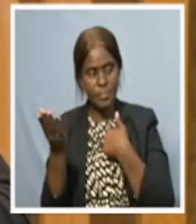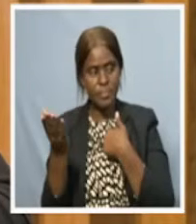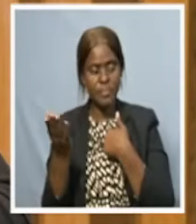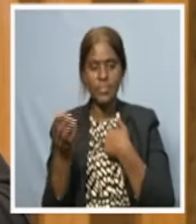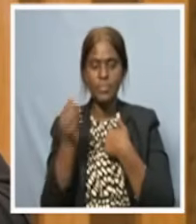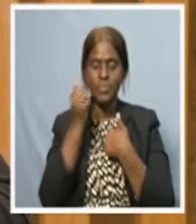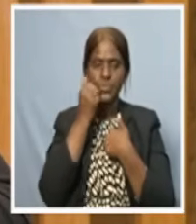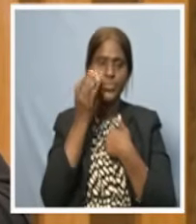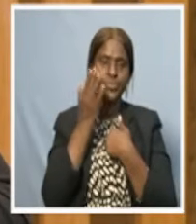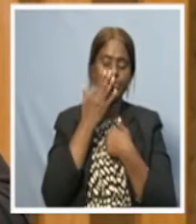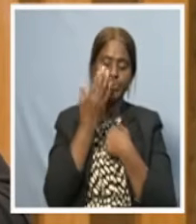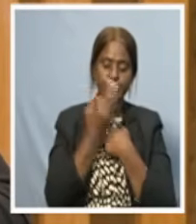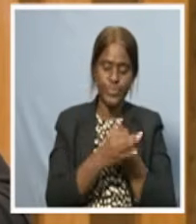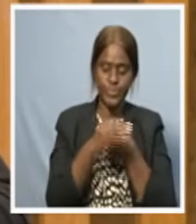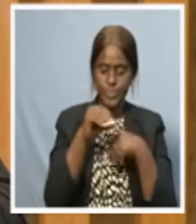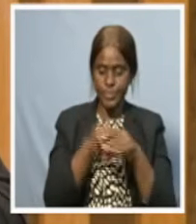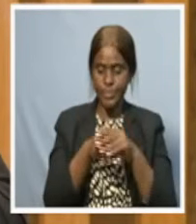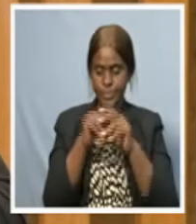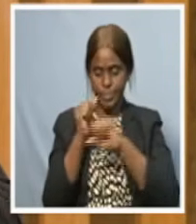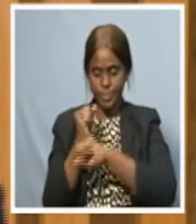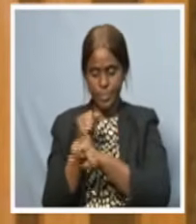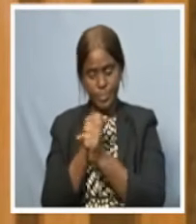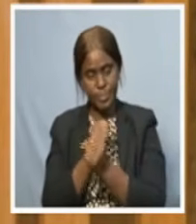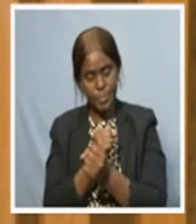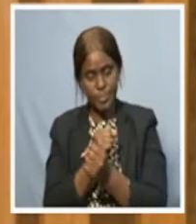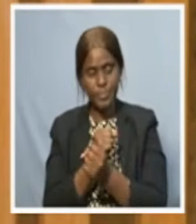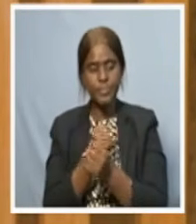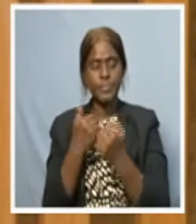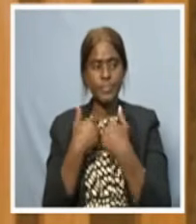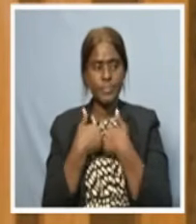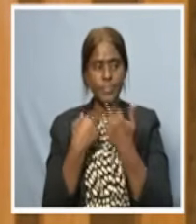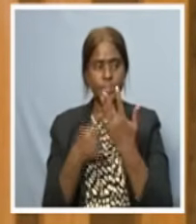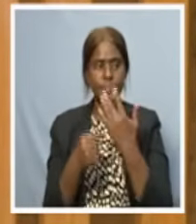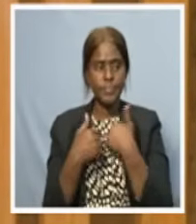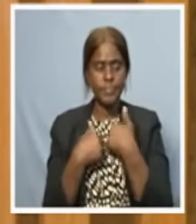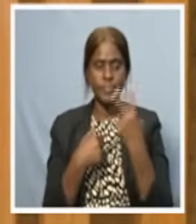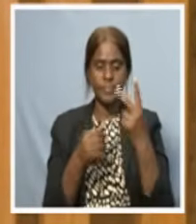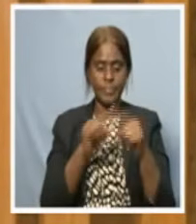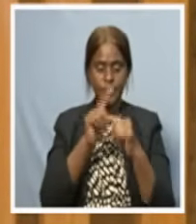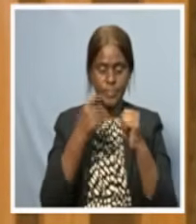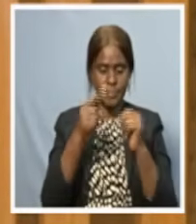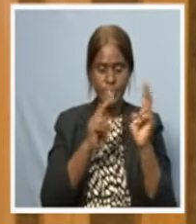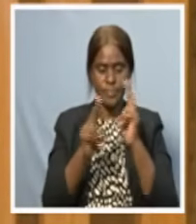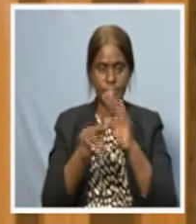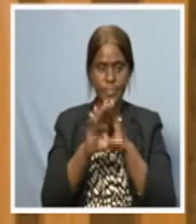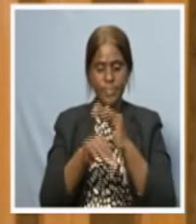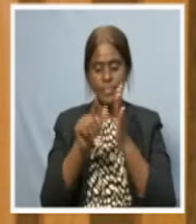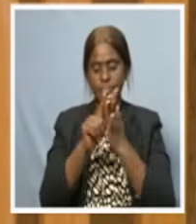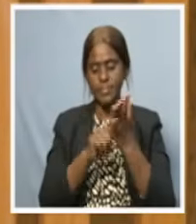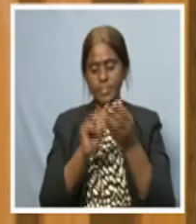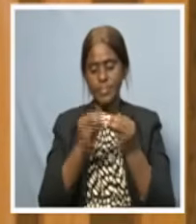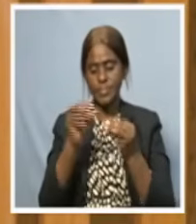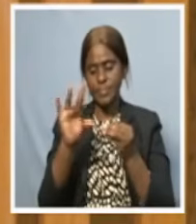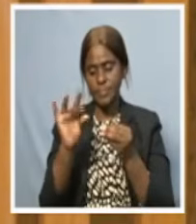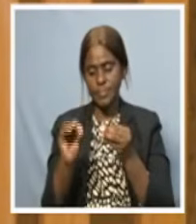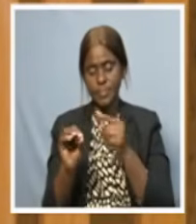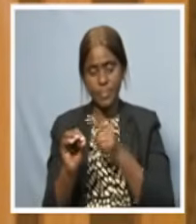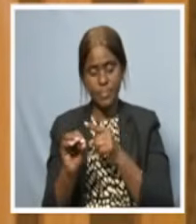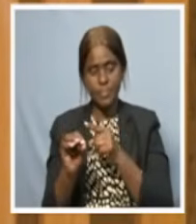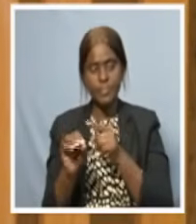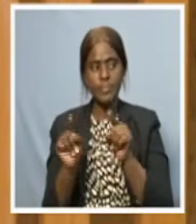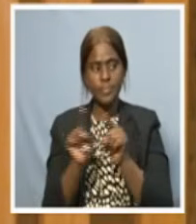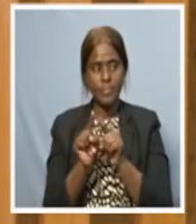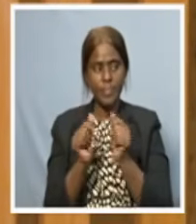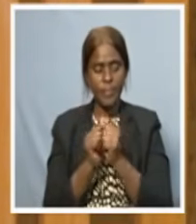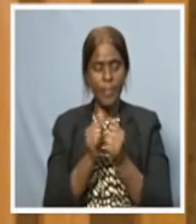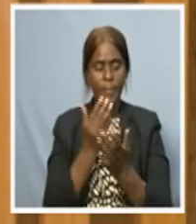presented by the Minister of Home Affairs and Internal Security. And the House has so far considered 2 questions for oral answer under Standing Order 80